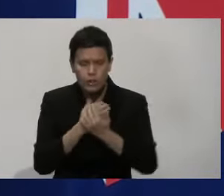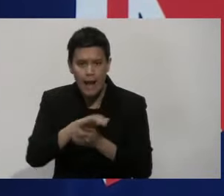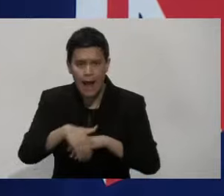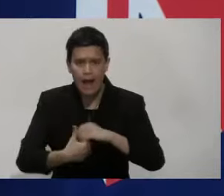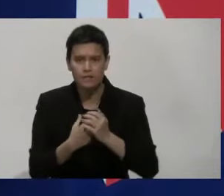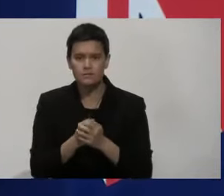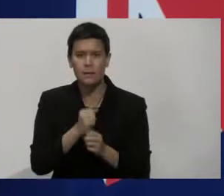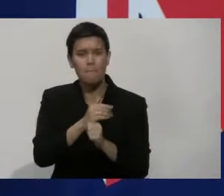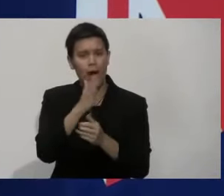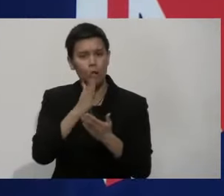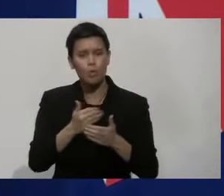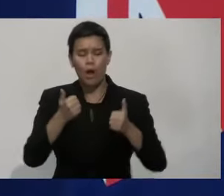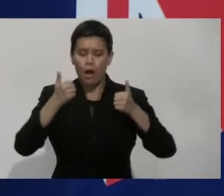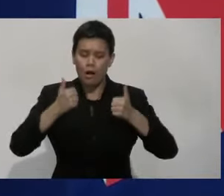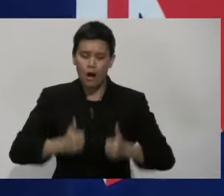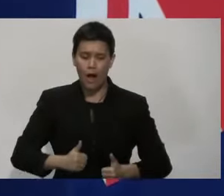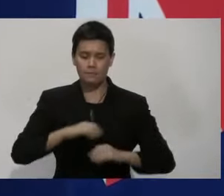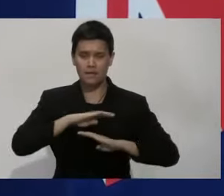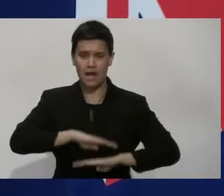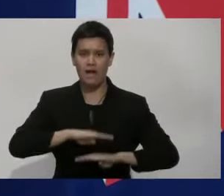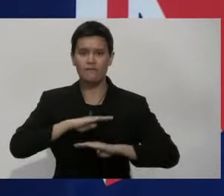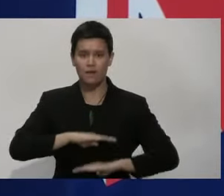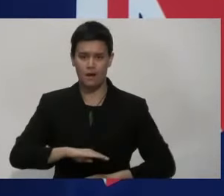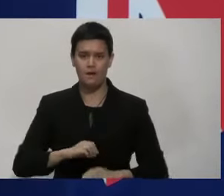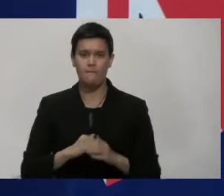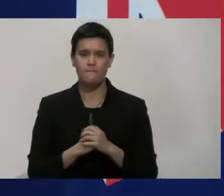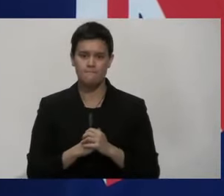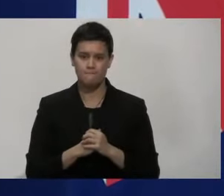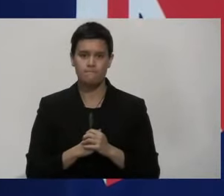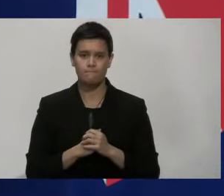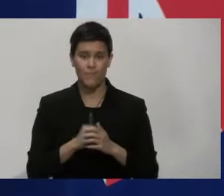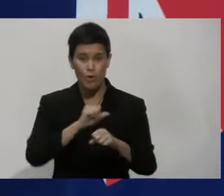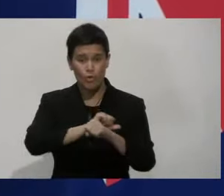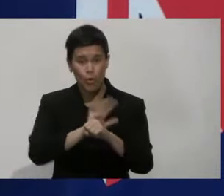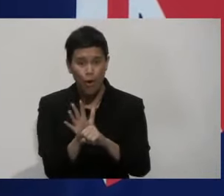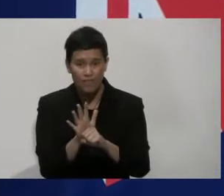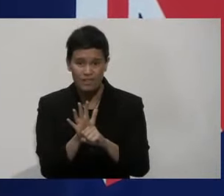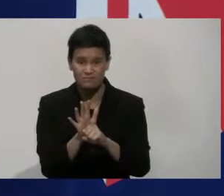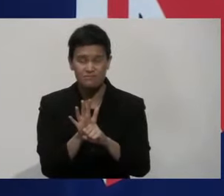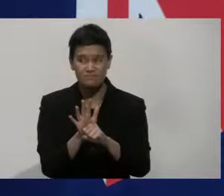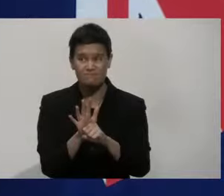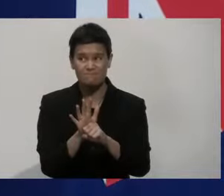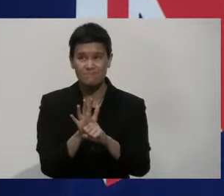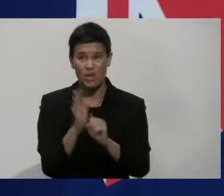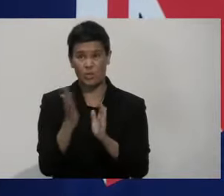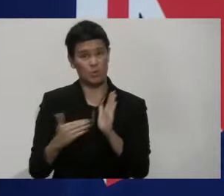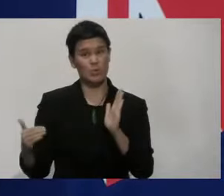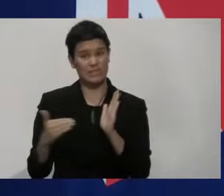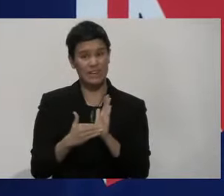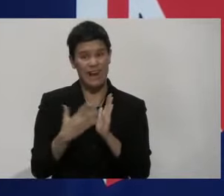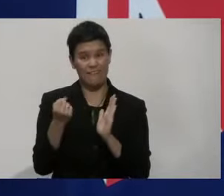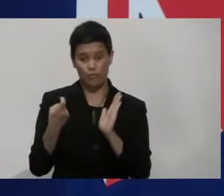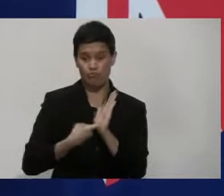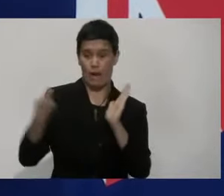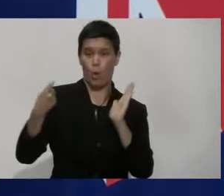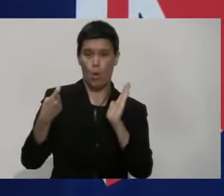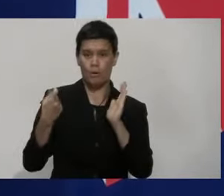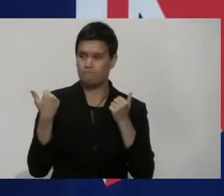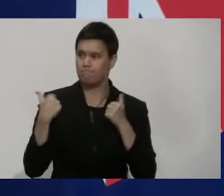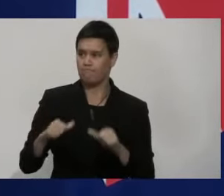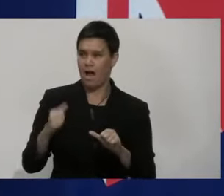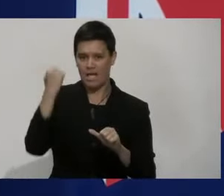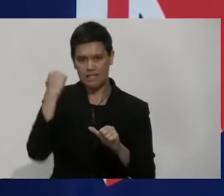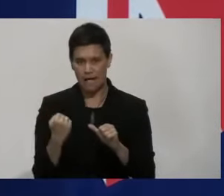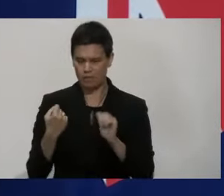kind. In our fight against this virus, we have held some records. Now the one we have to beat is